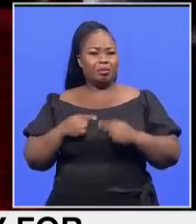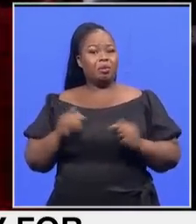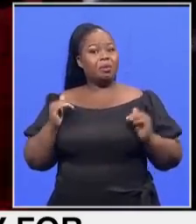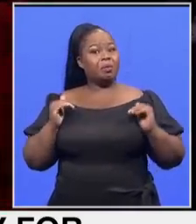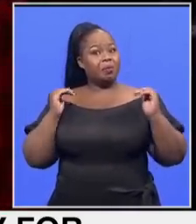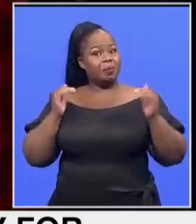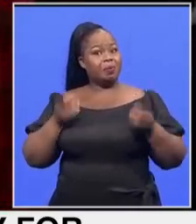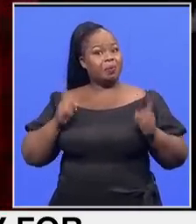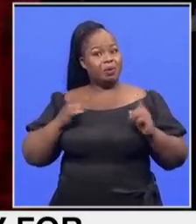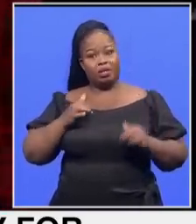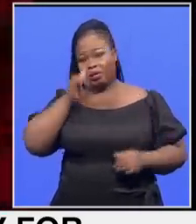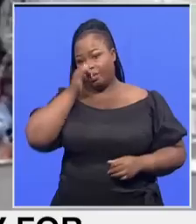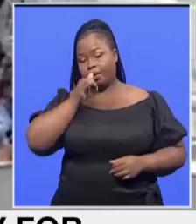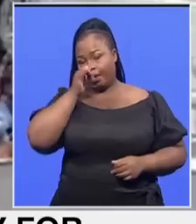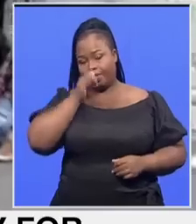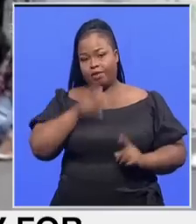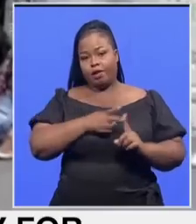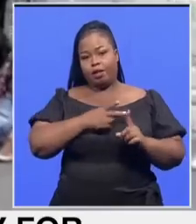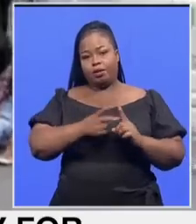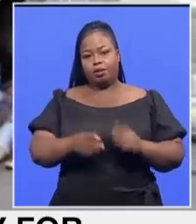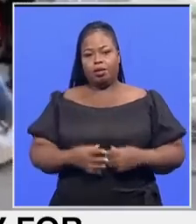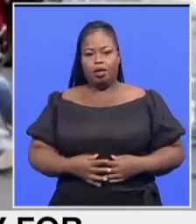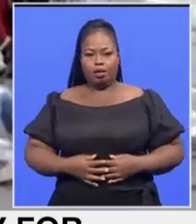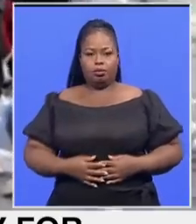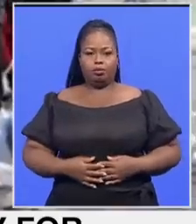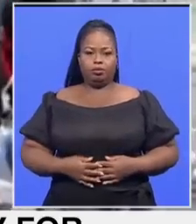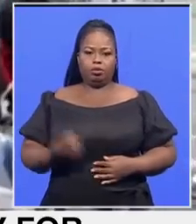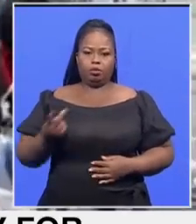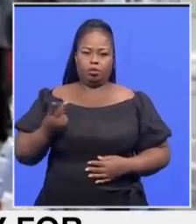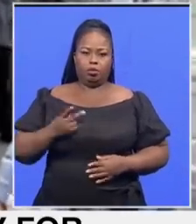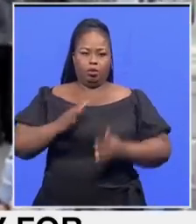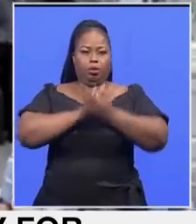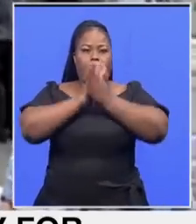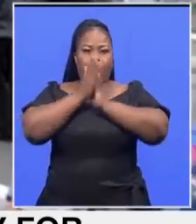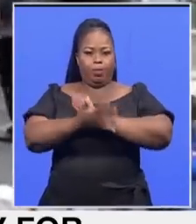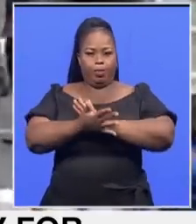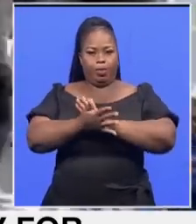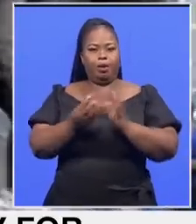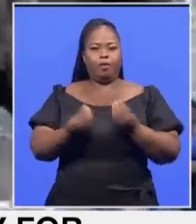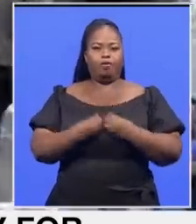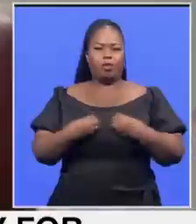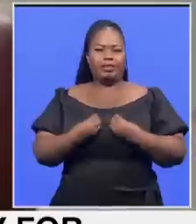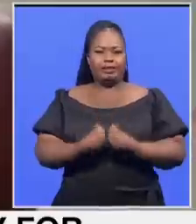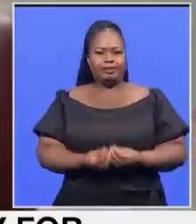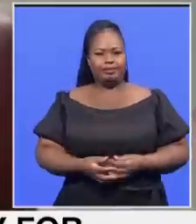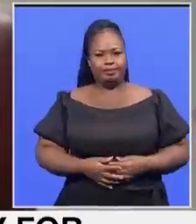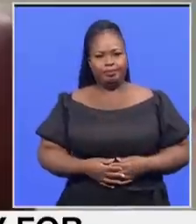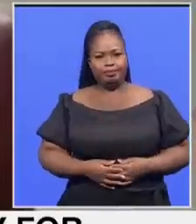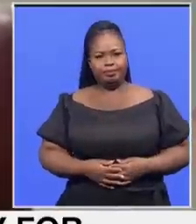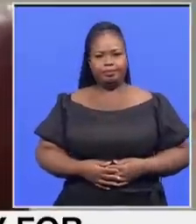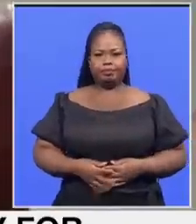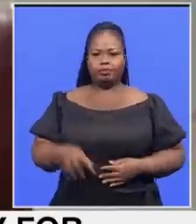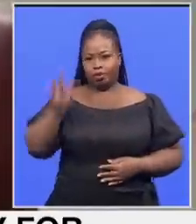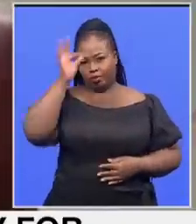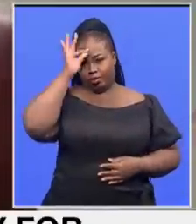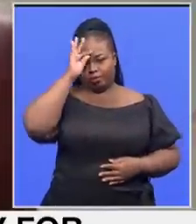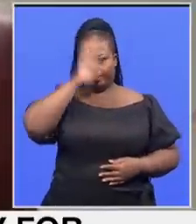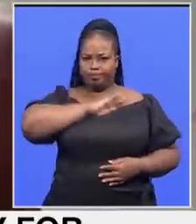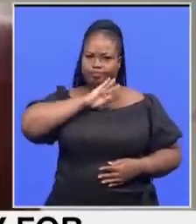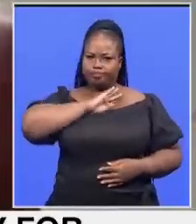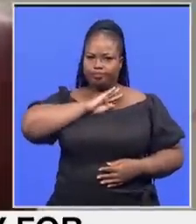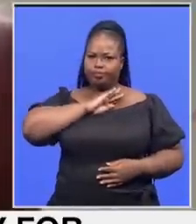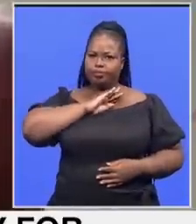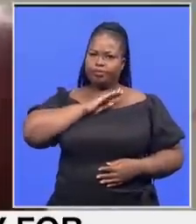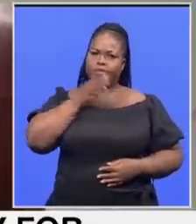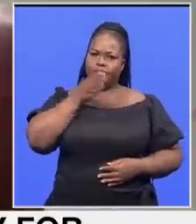levels of crime and violence, as well as destruction of property. The police and the military were